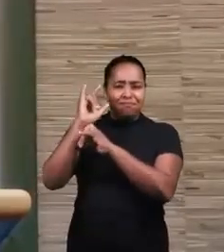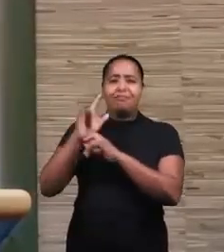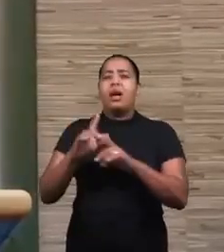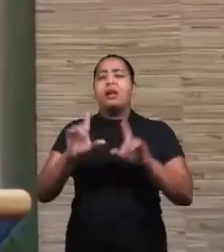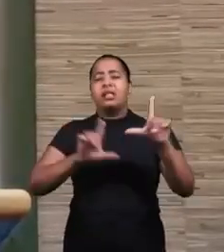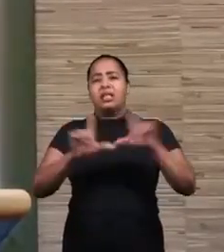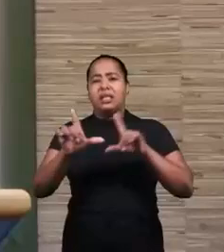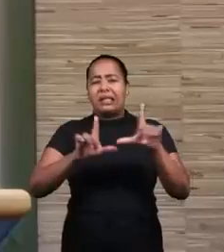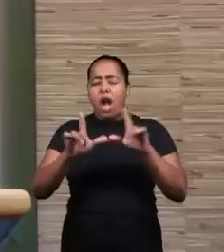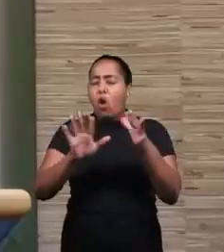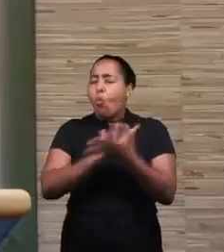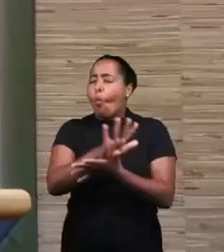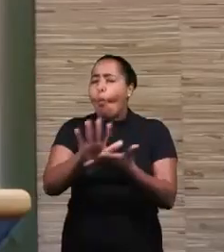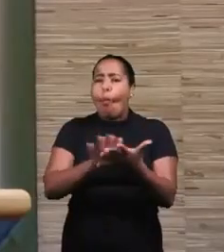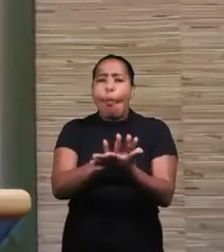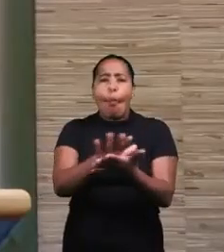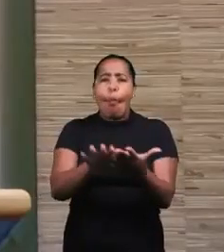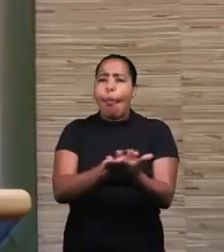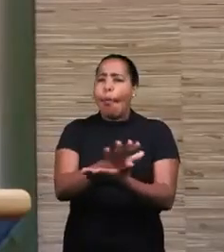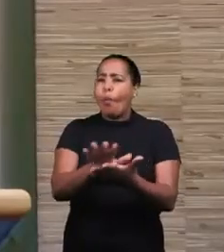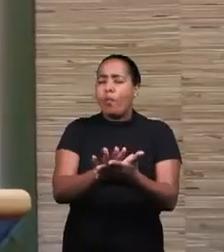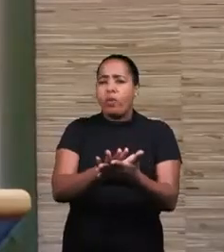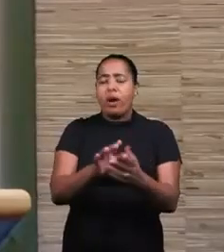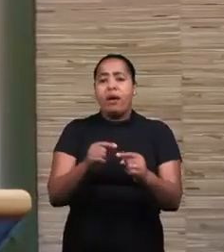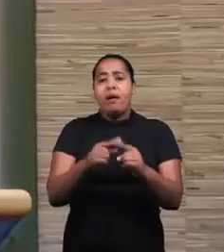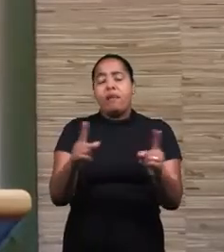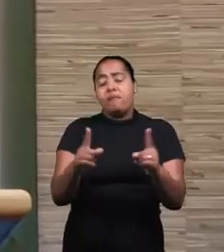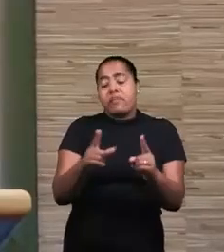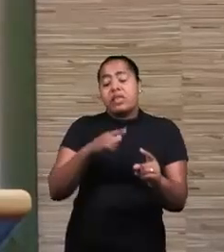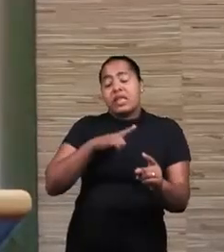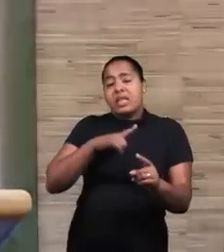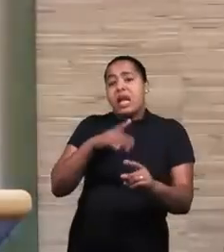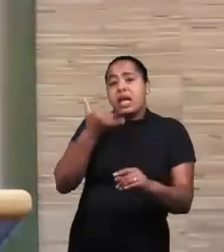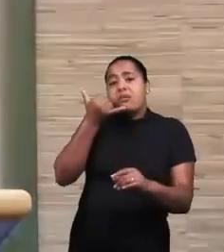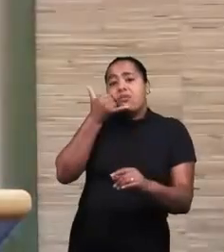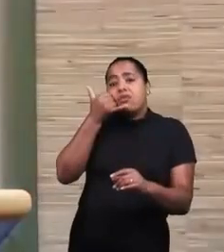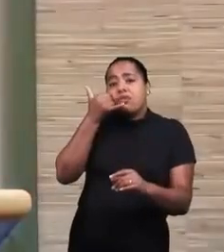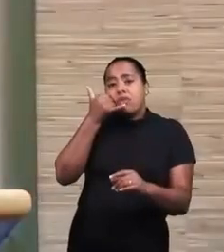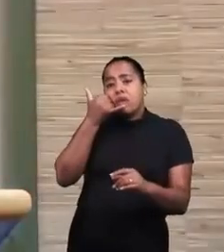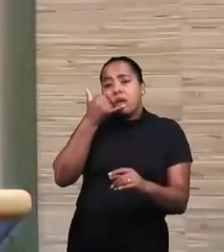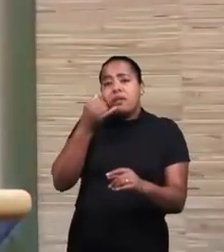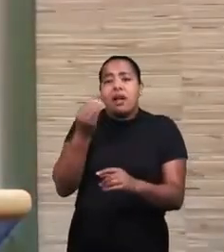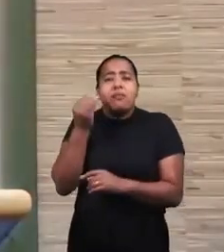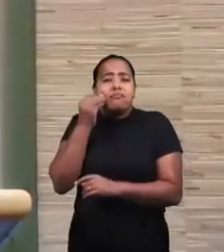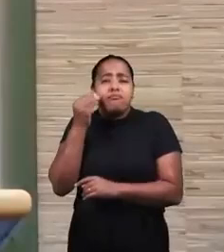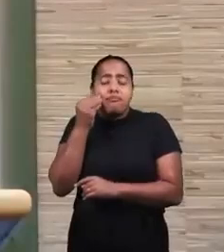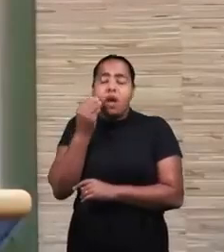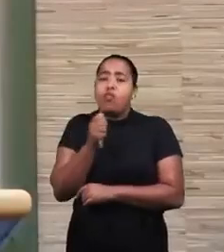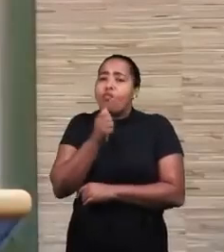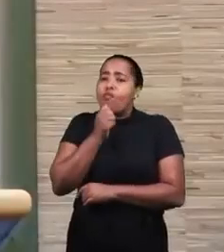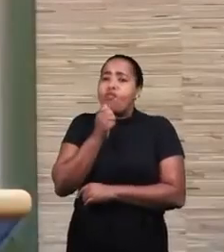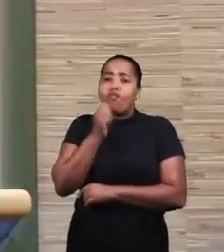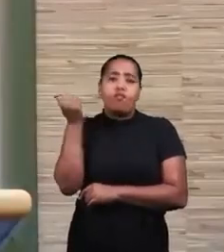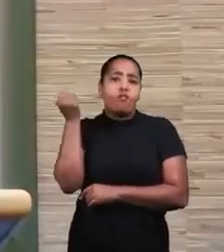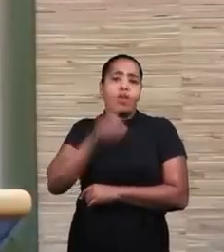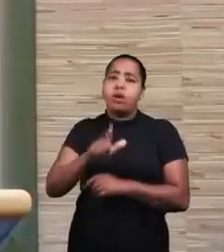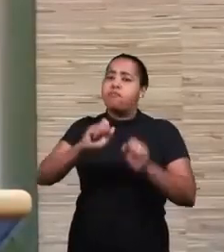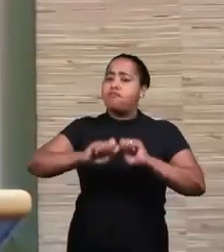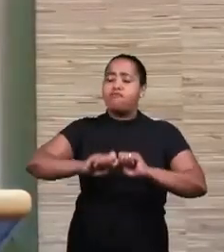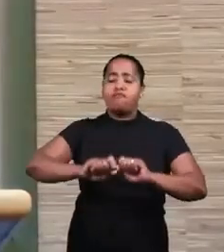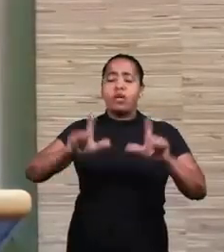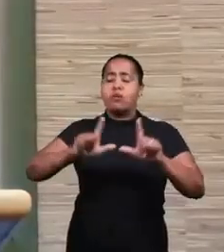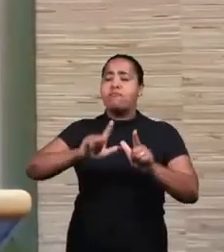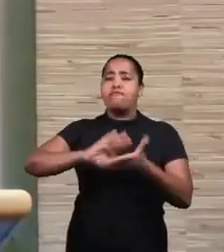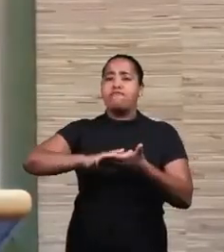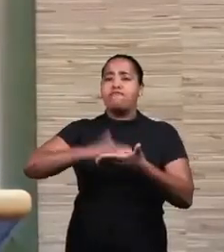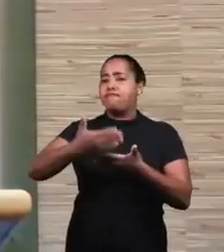or internet or cell phones. They tried to have access, but they were not successful. And